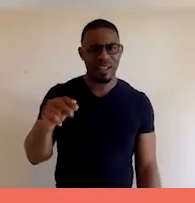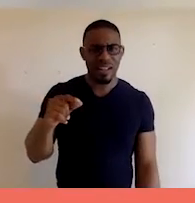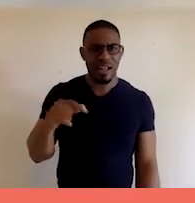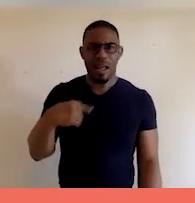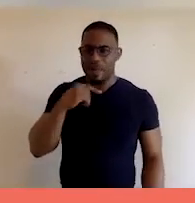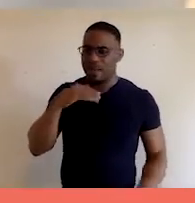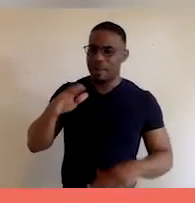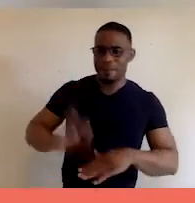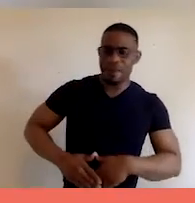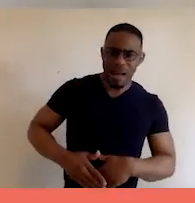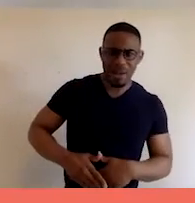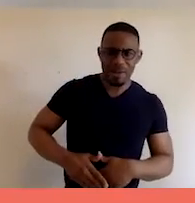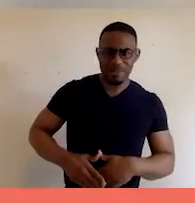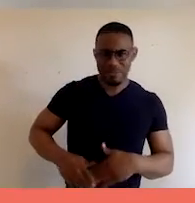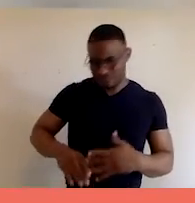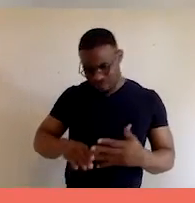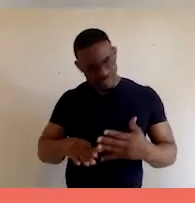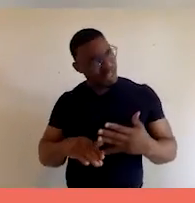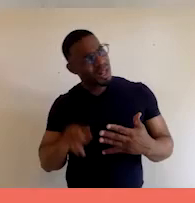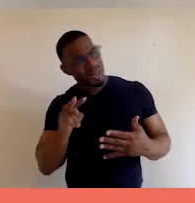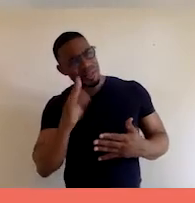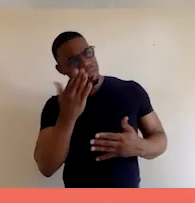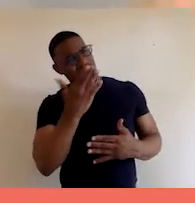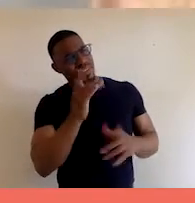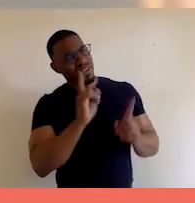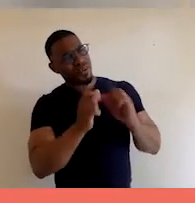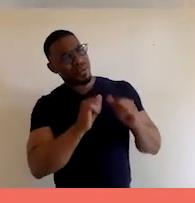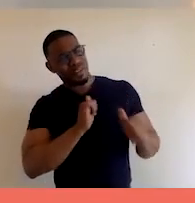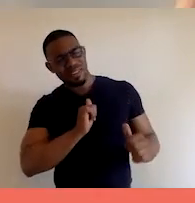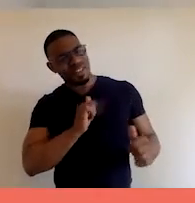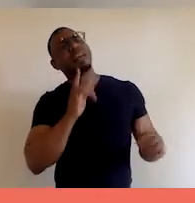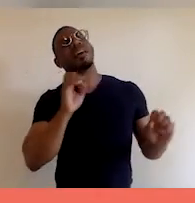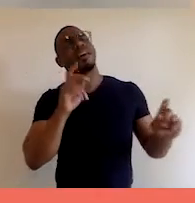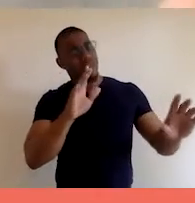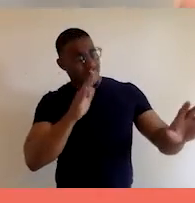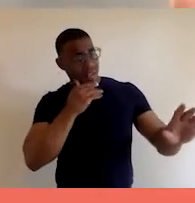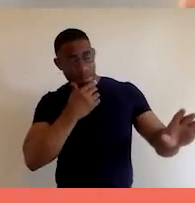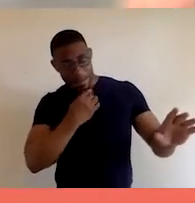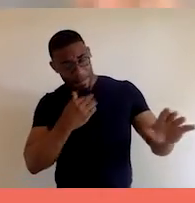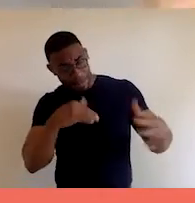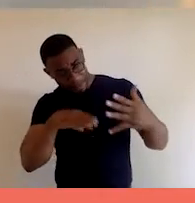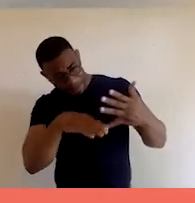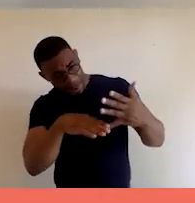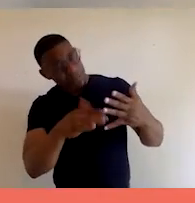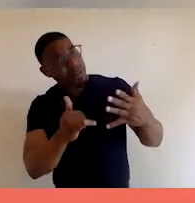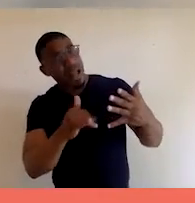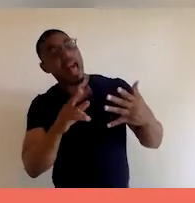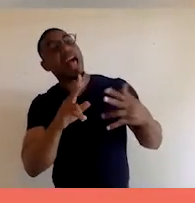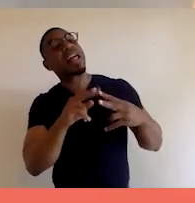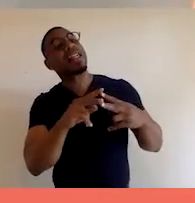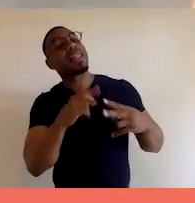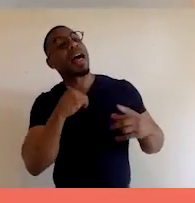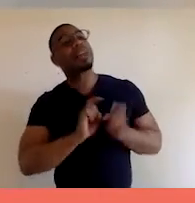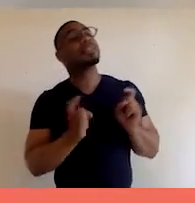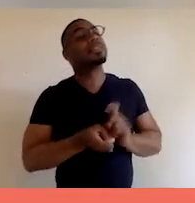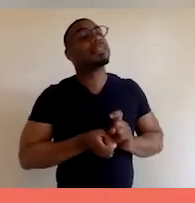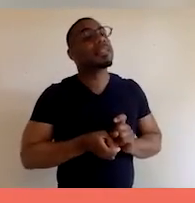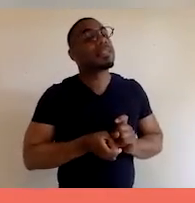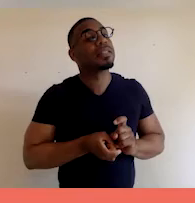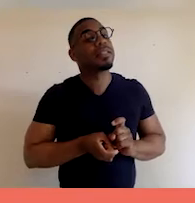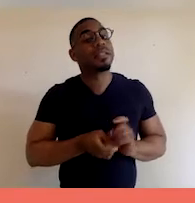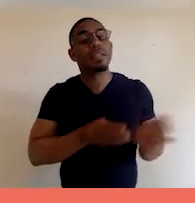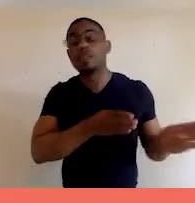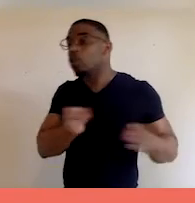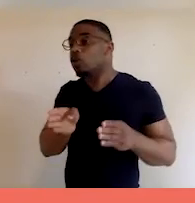I'm at the bottom. I looked in the mirror and I had a conversation with myself where I said, okay, I'm at the bottom right now. Either I change and I